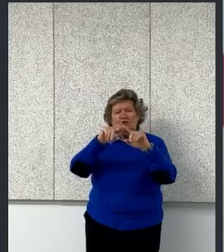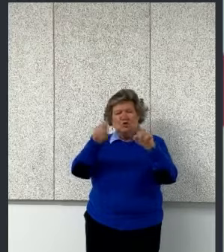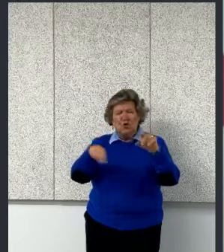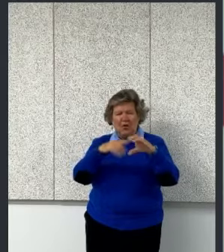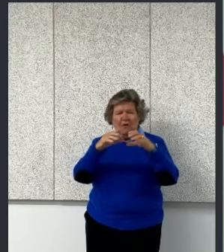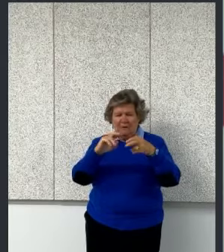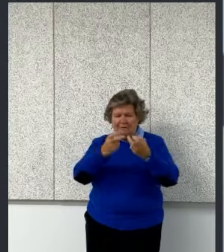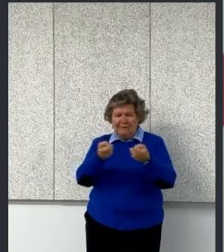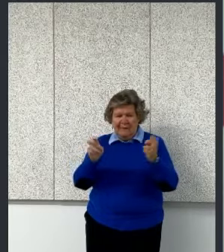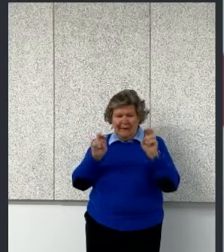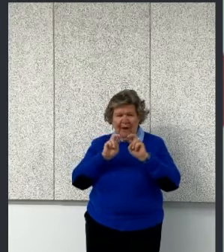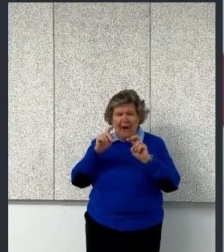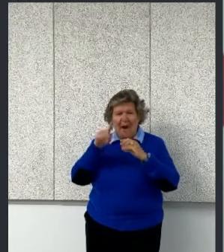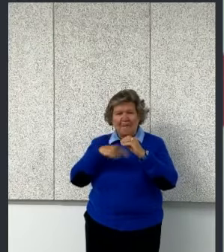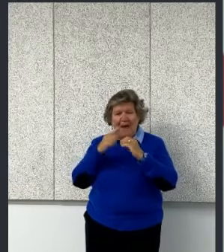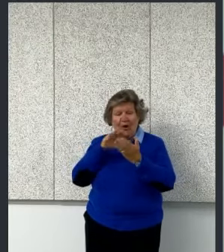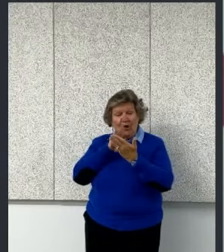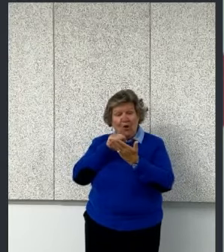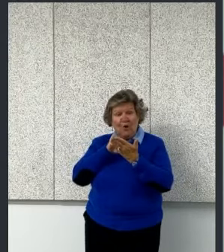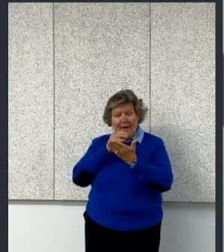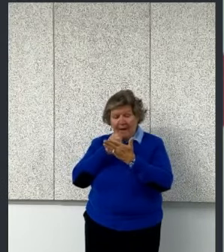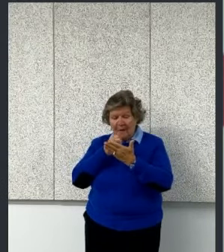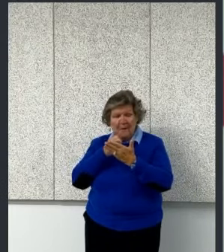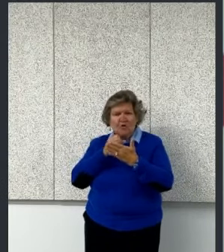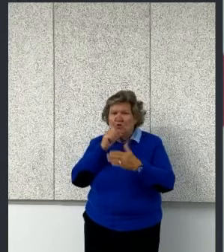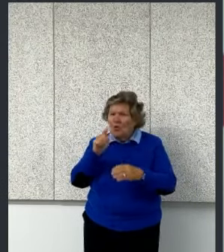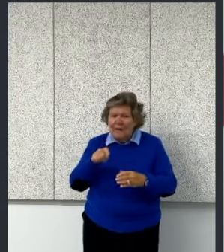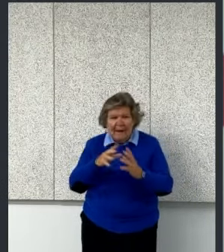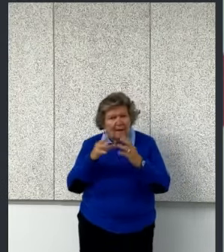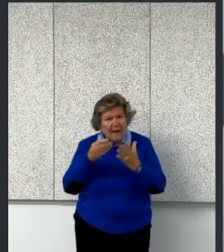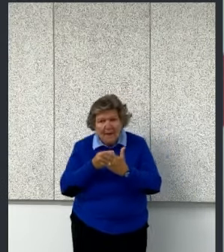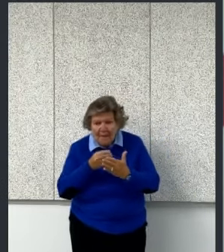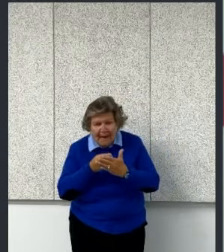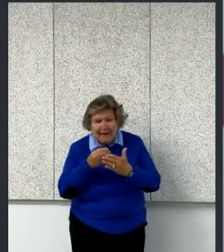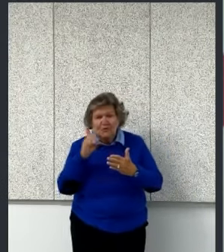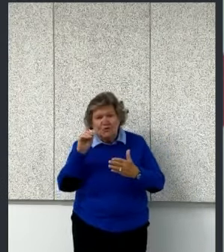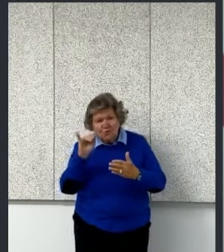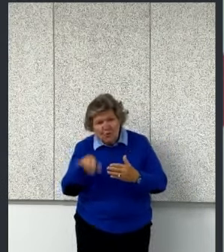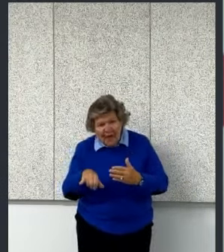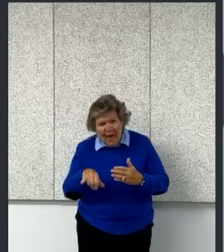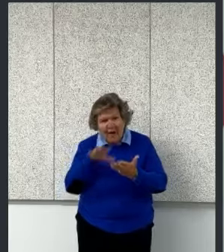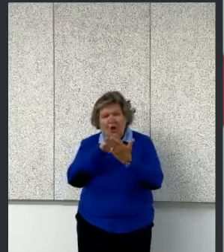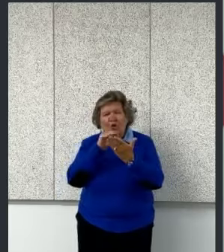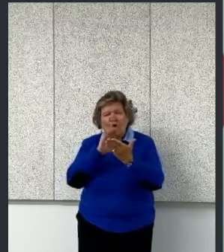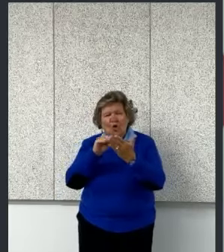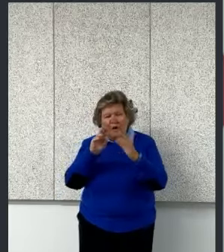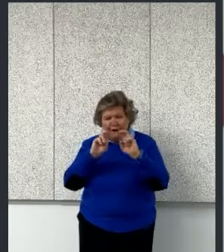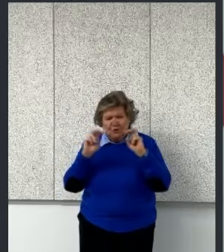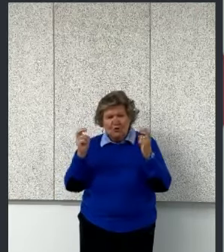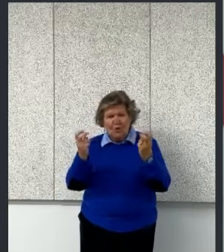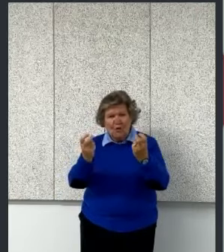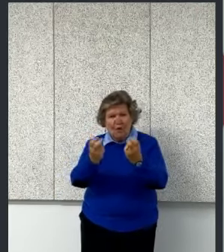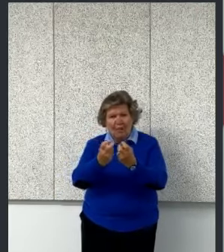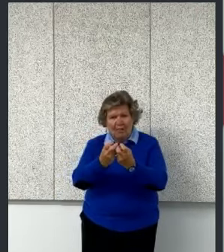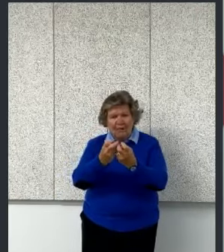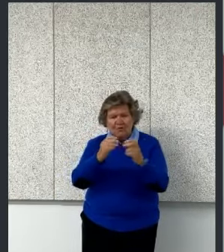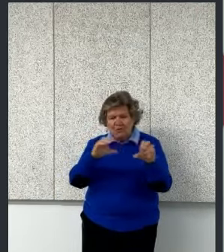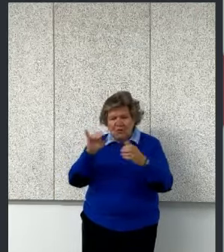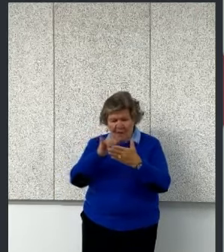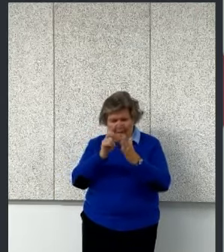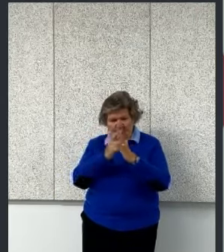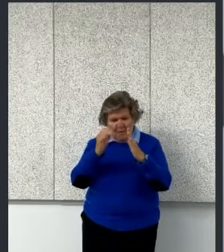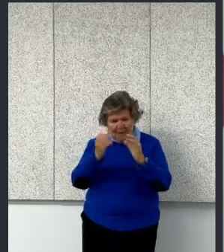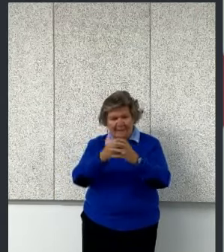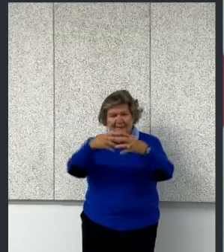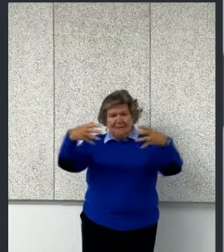we as theater artists not rely on money to do this, to meet this moment of expansion? So I think all